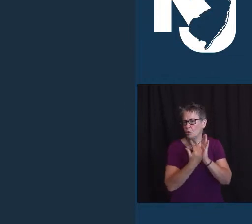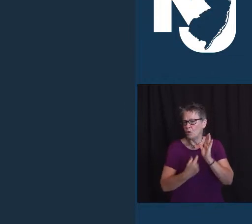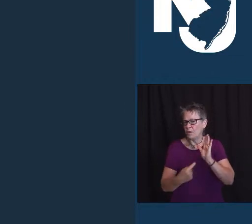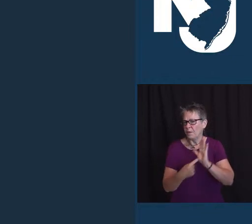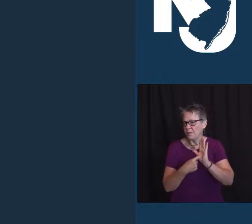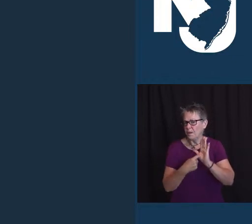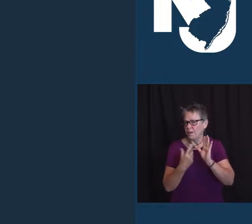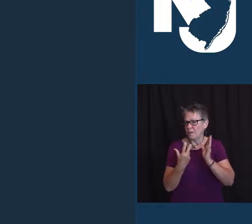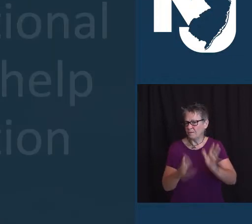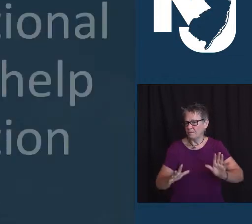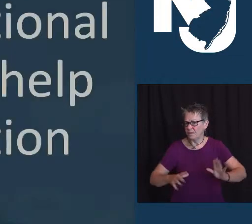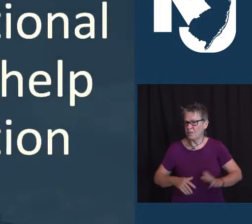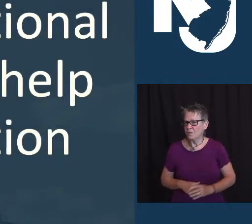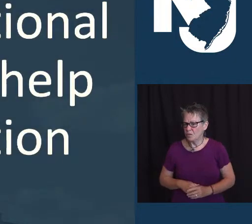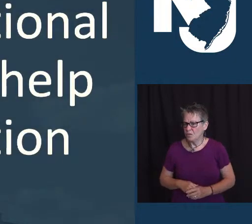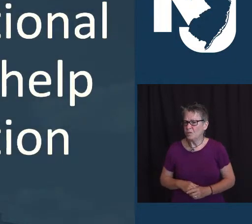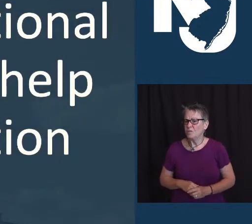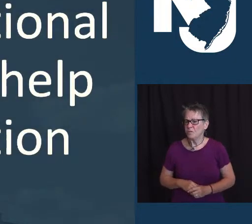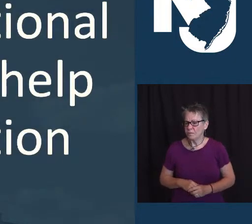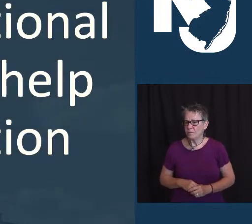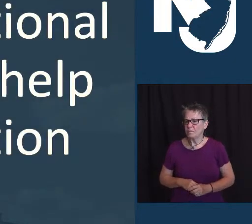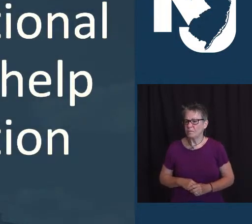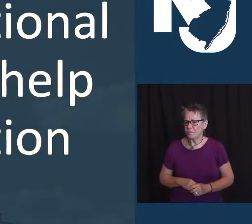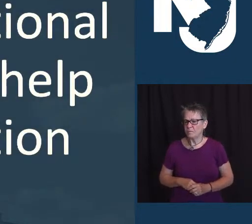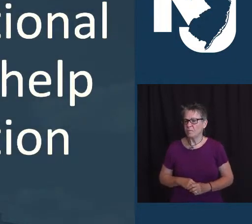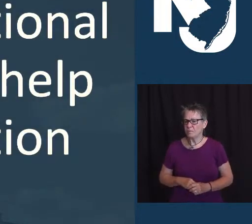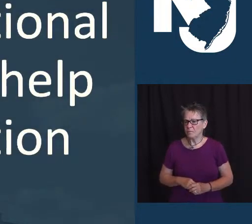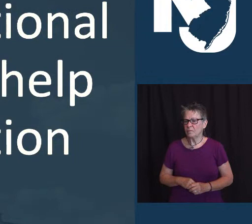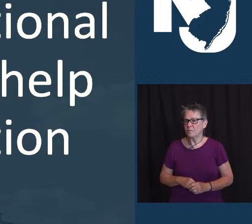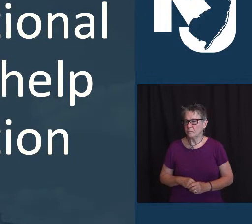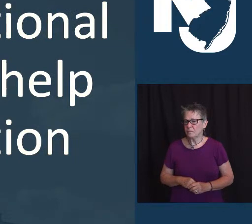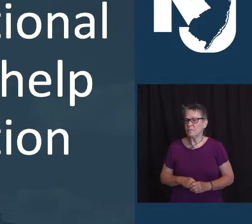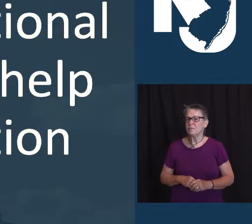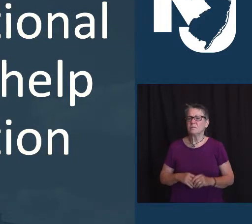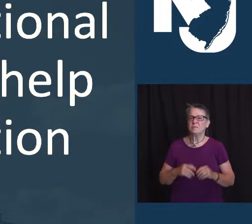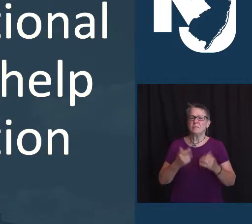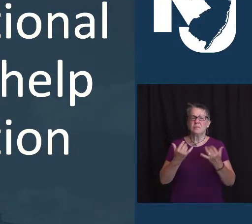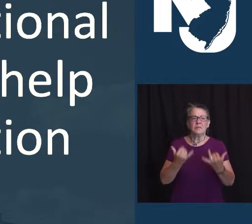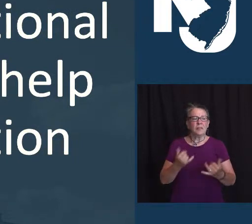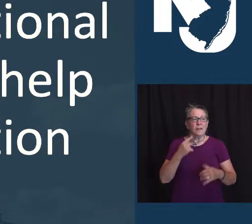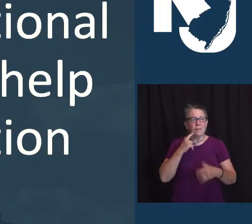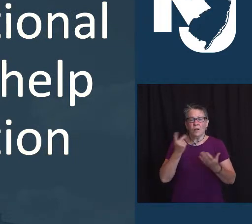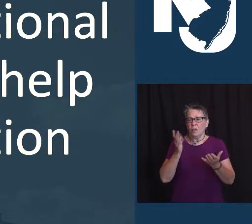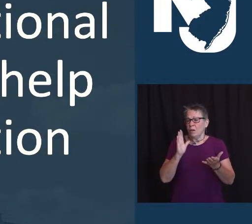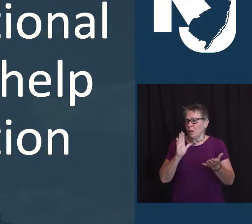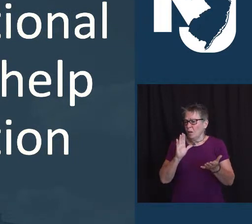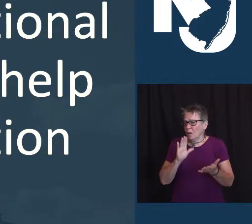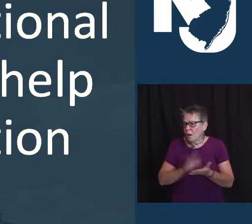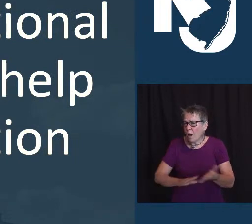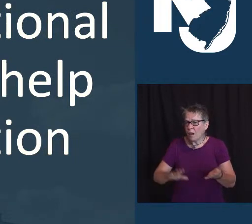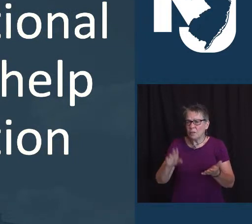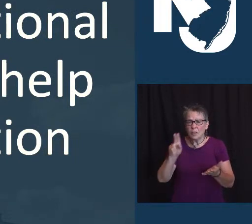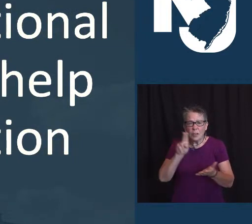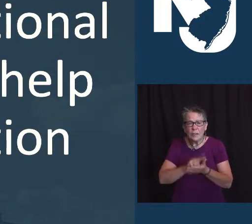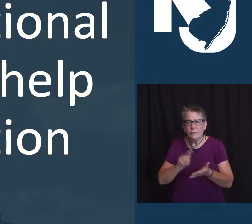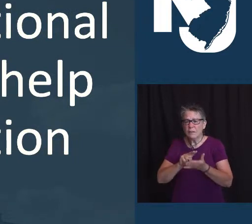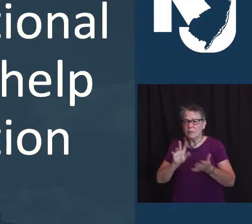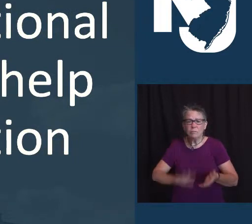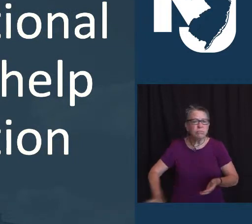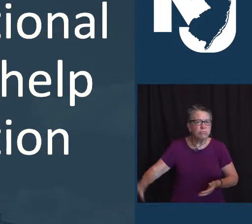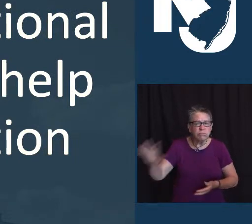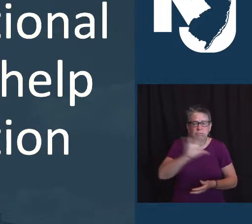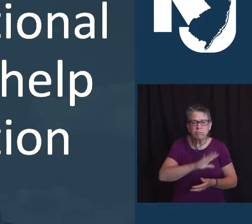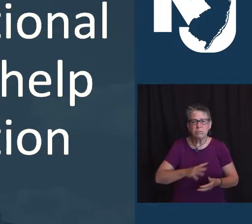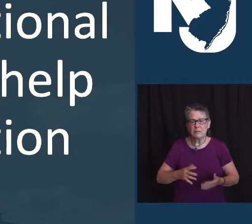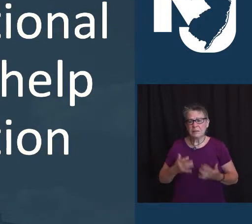minutes. Now back to Brian. To our colleges and universities. Today we are announcing nearly $30 million